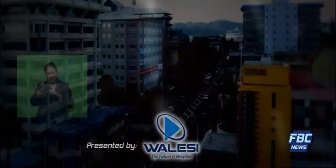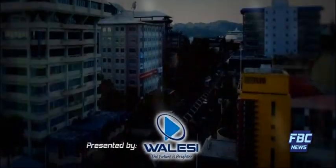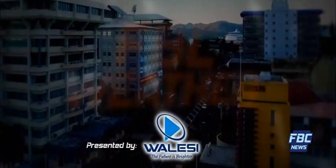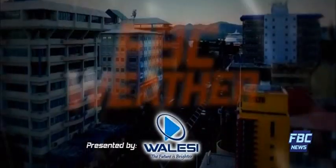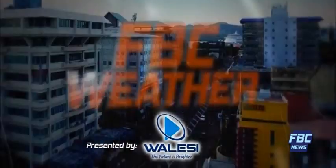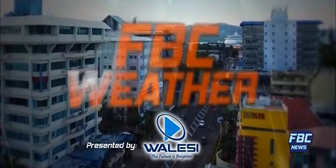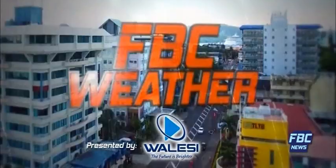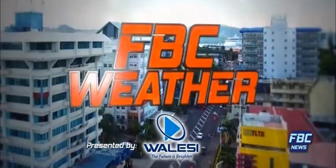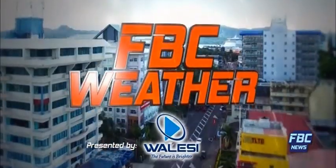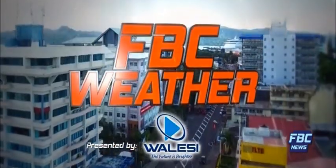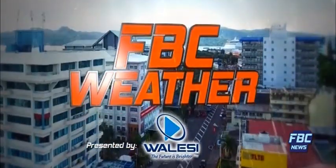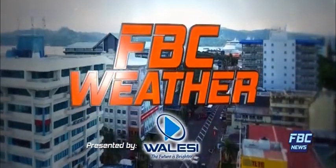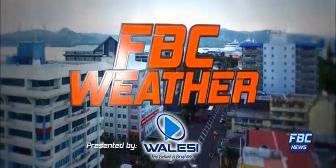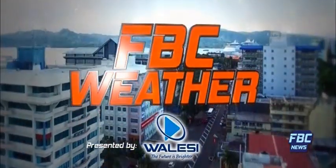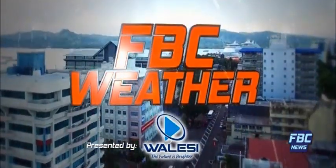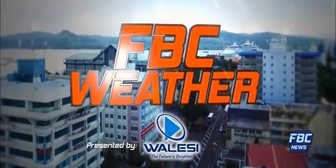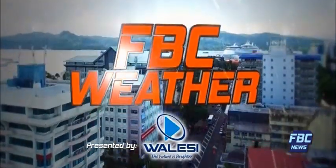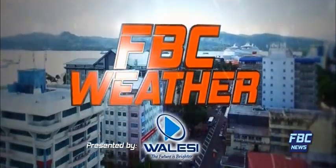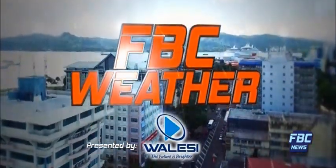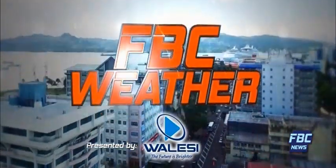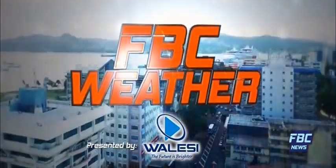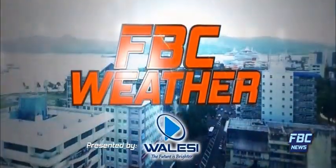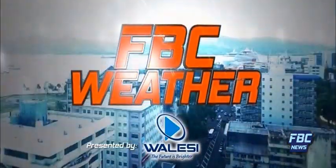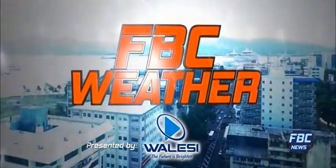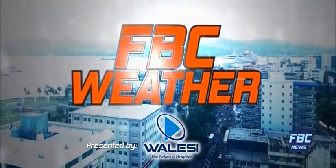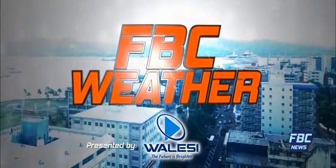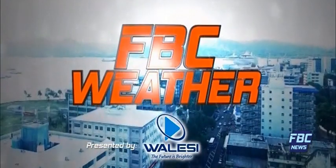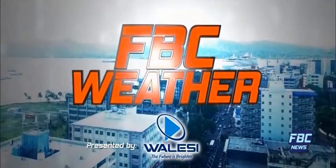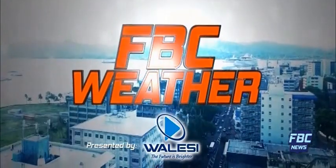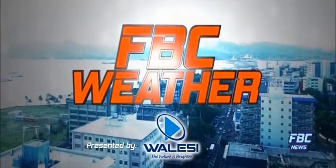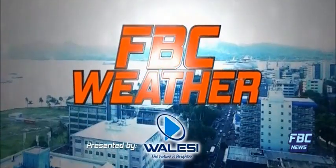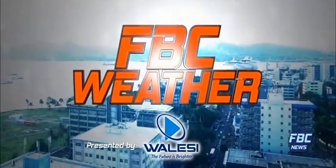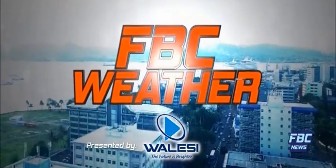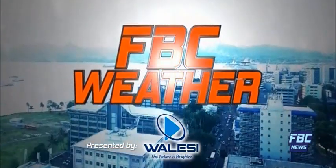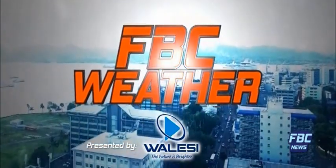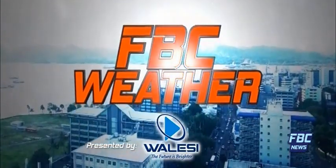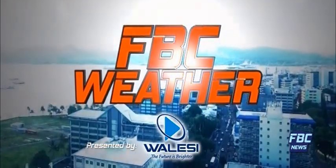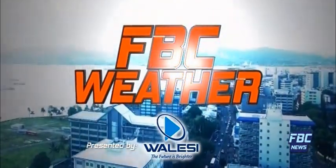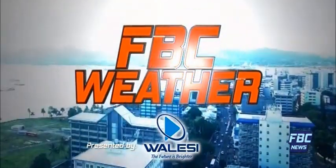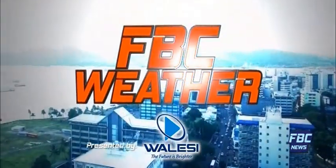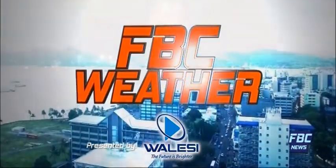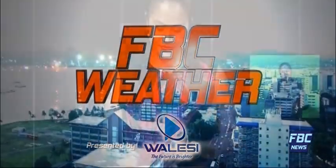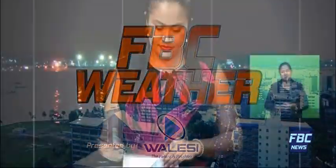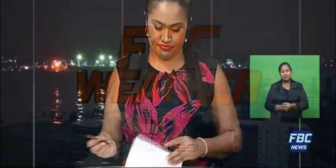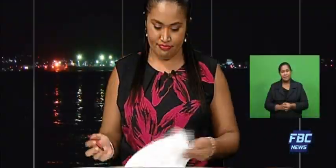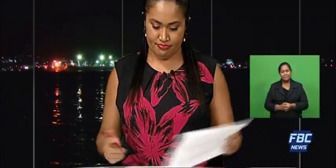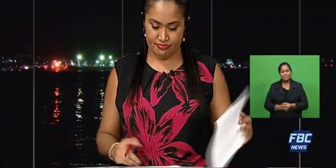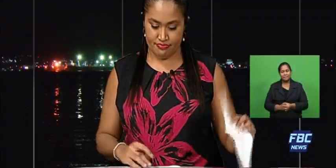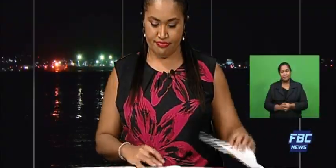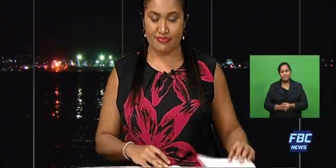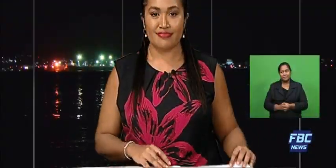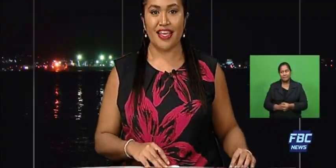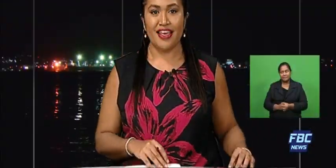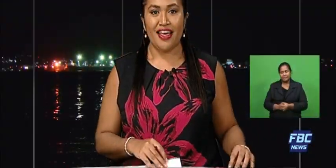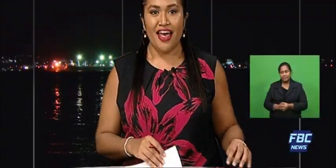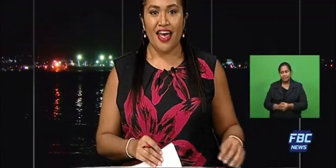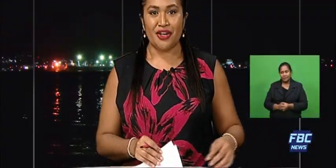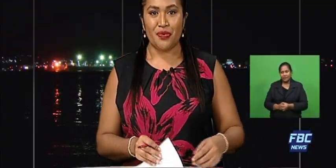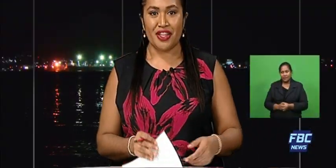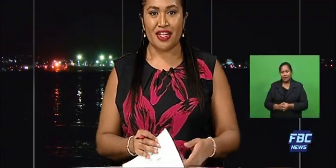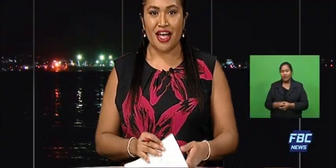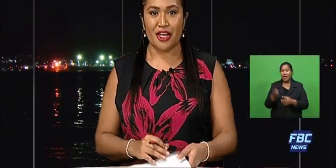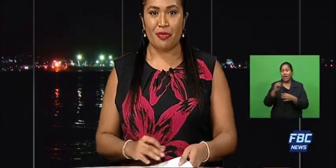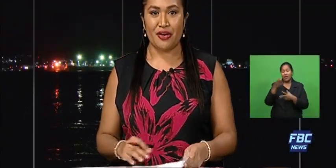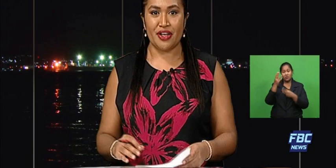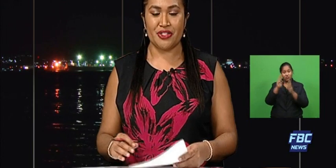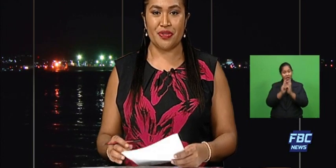and